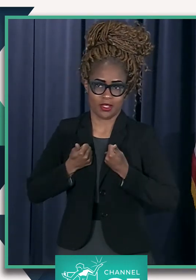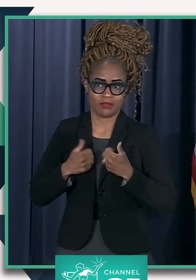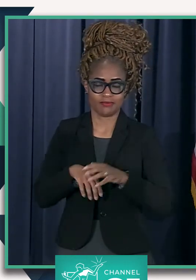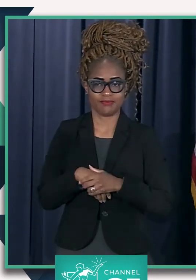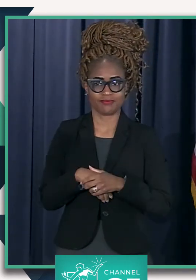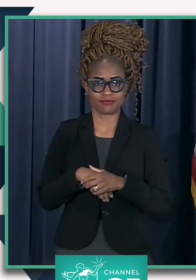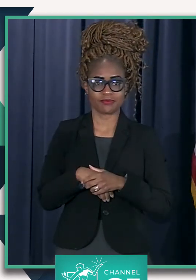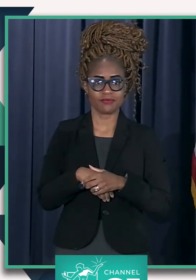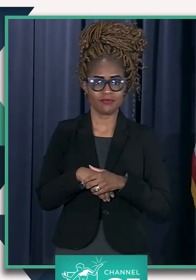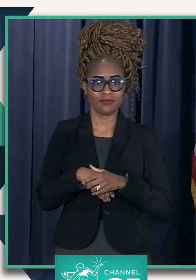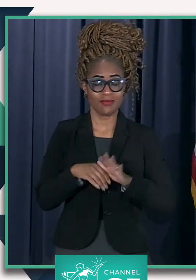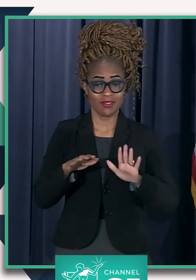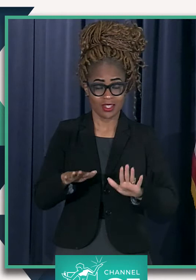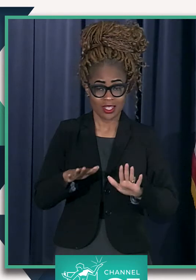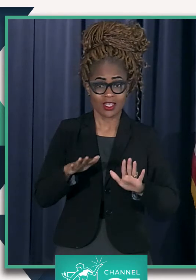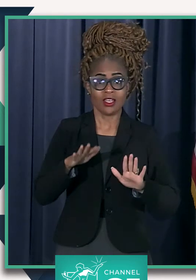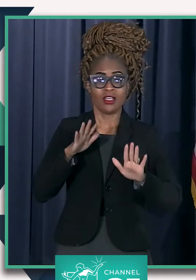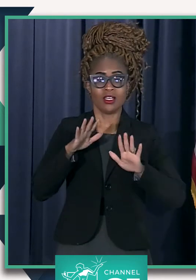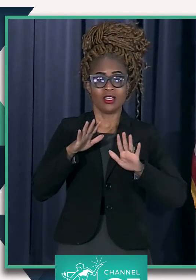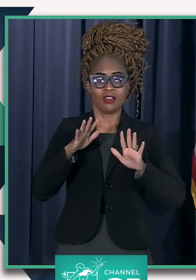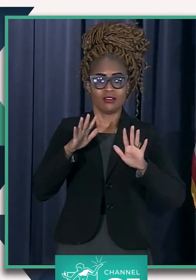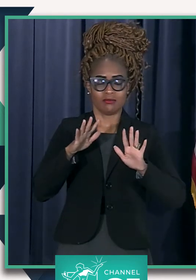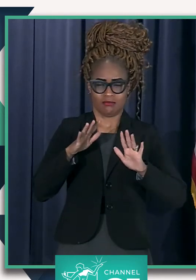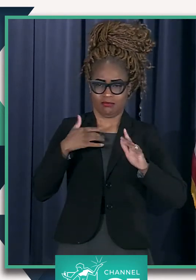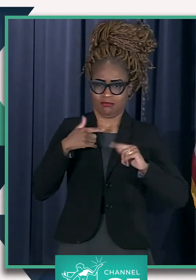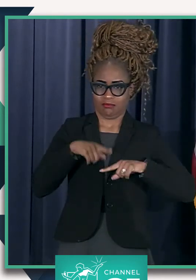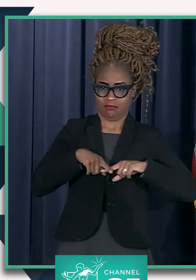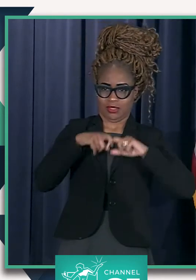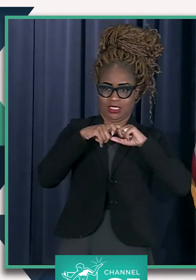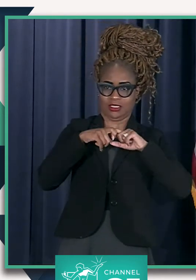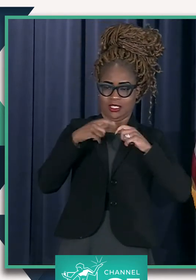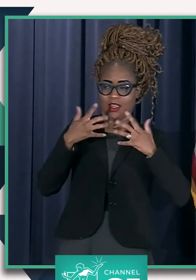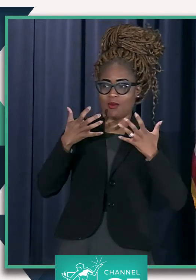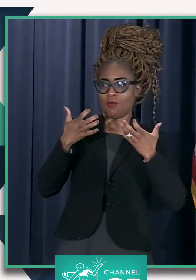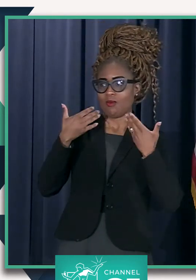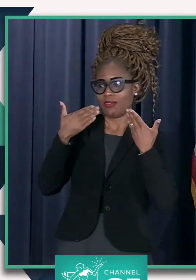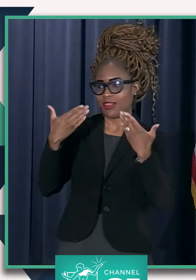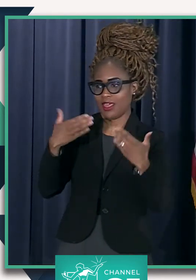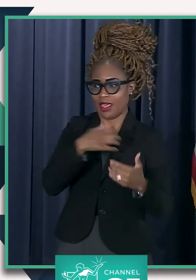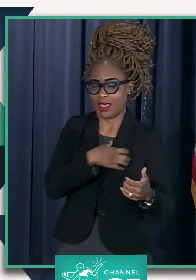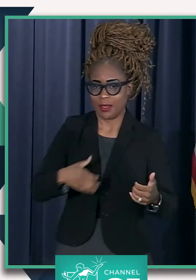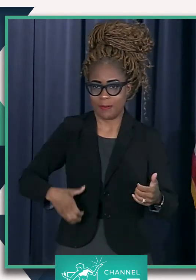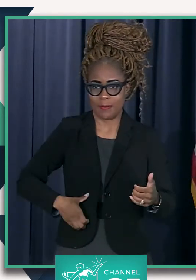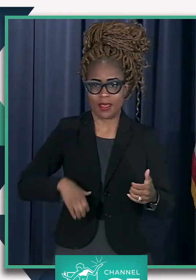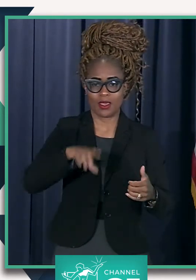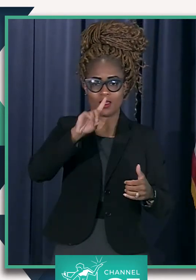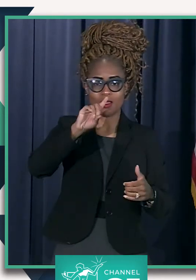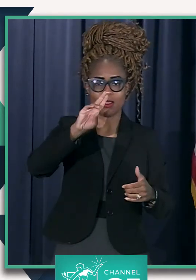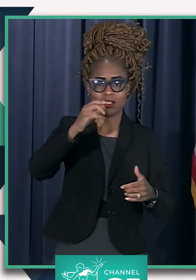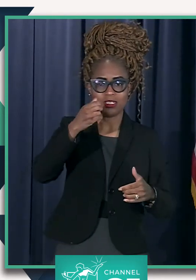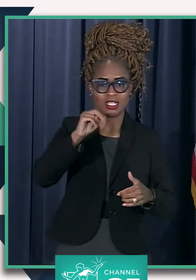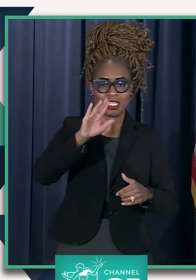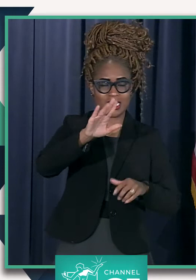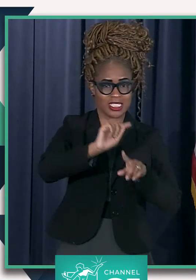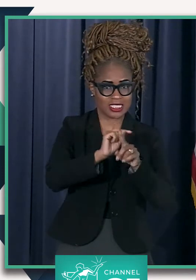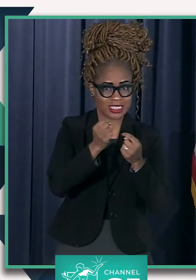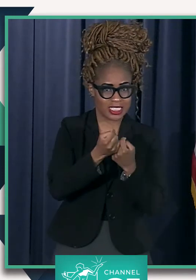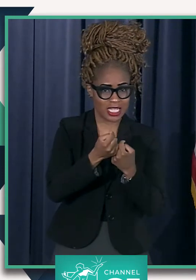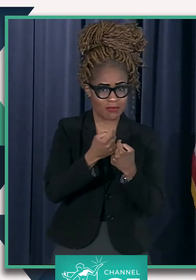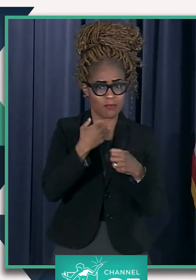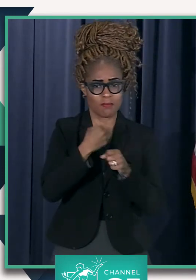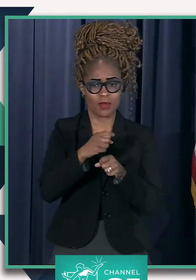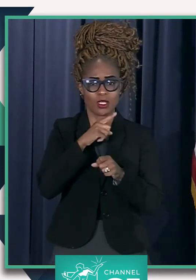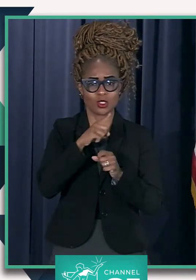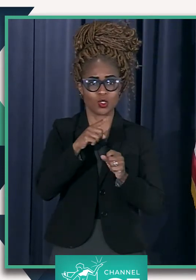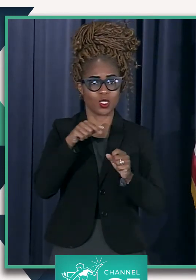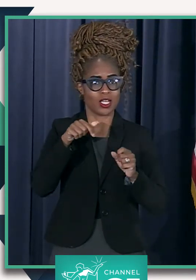I want to just pause here and thank Mayor Duggan's team and his really committed effort to make sure that this is not Detroit's